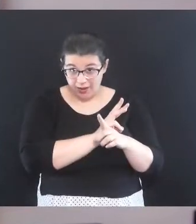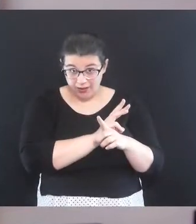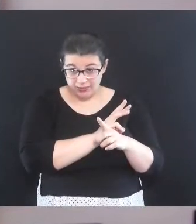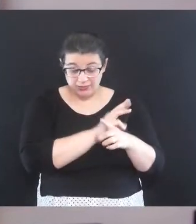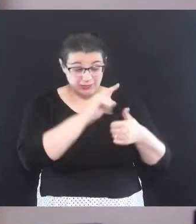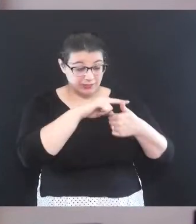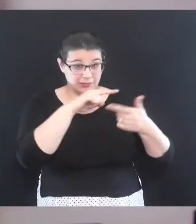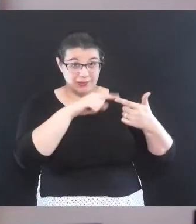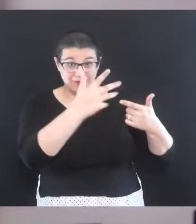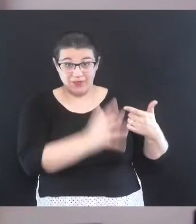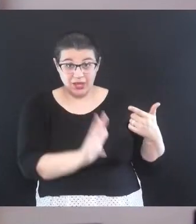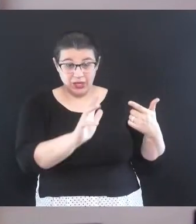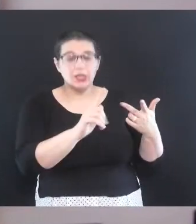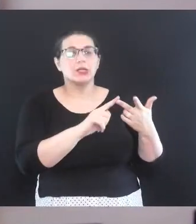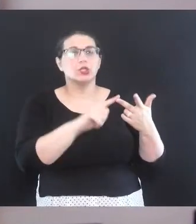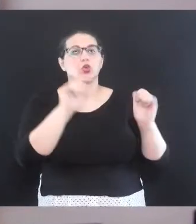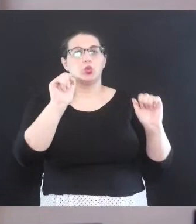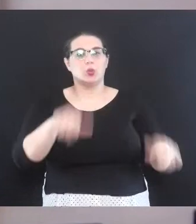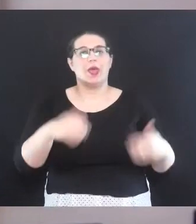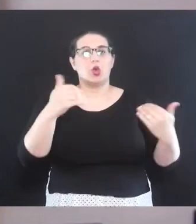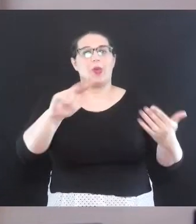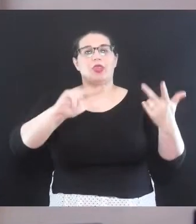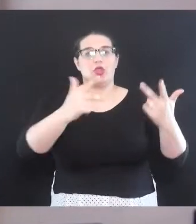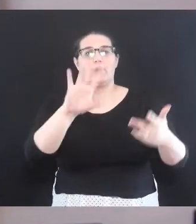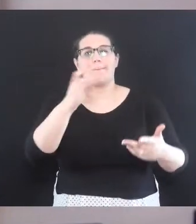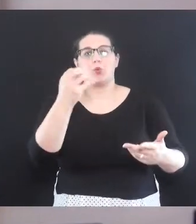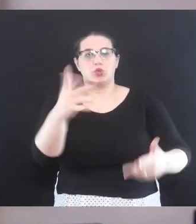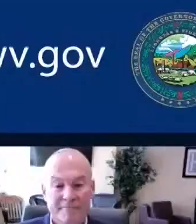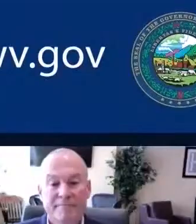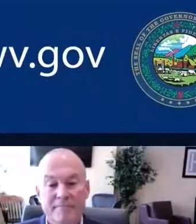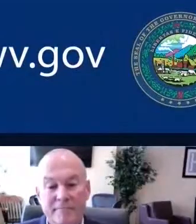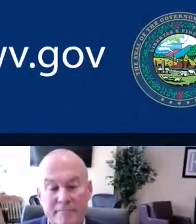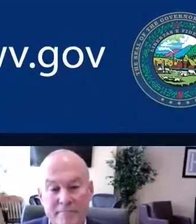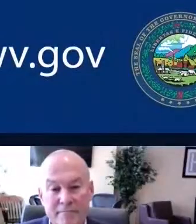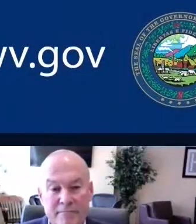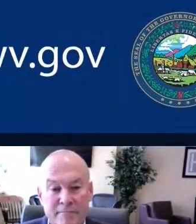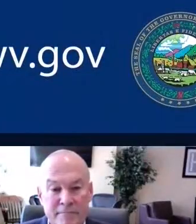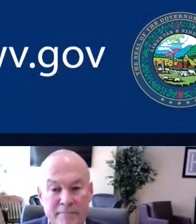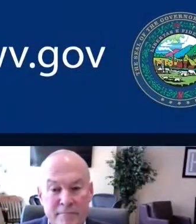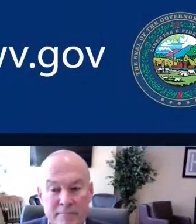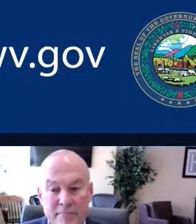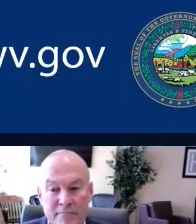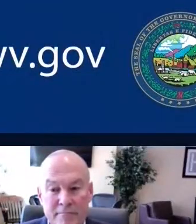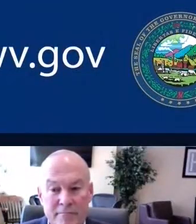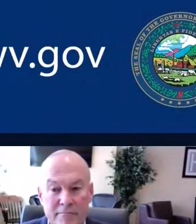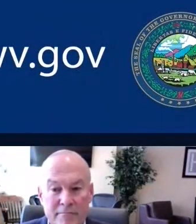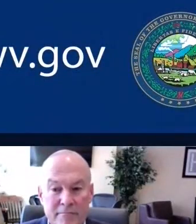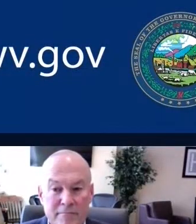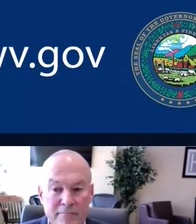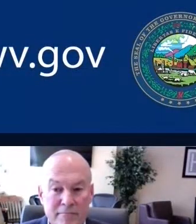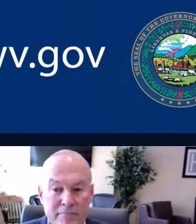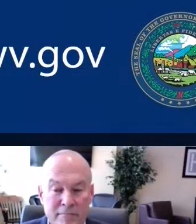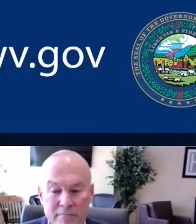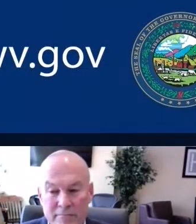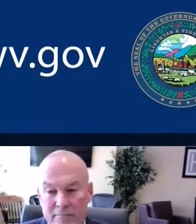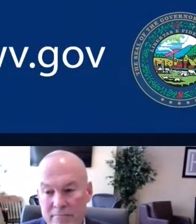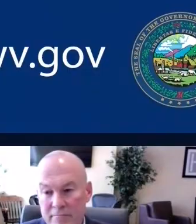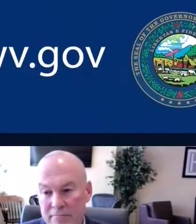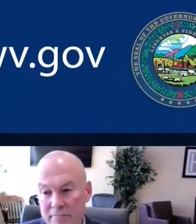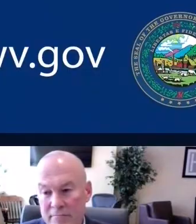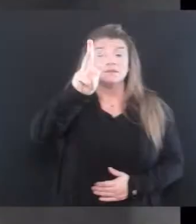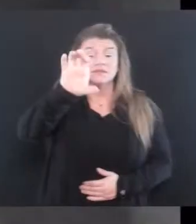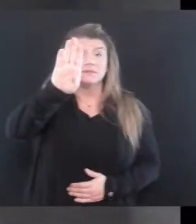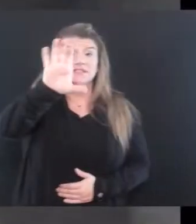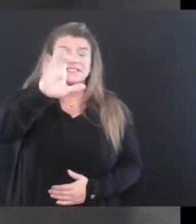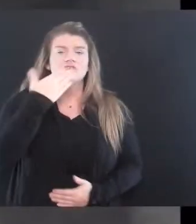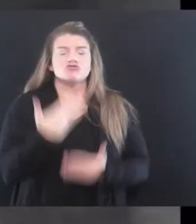18 years old, to get boosters. Thank you. All right, thank you, David. Next to Paul Mullen with WCBC. Good